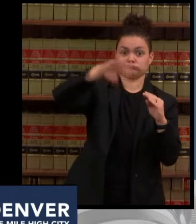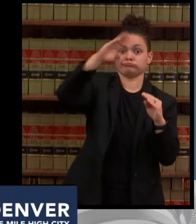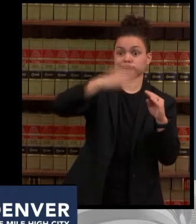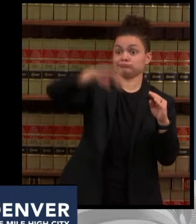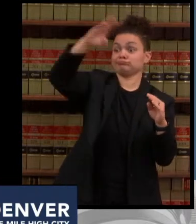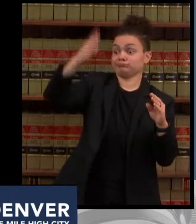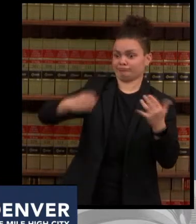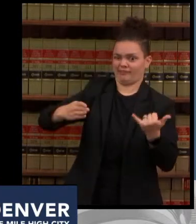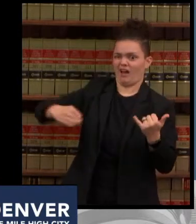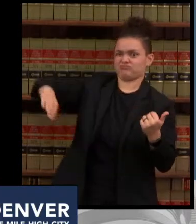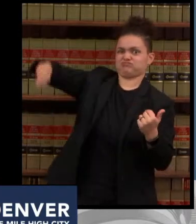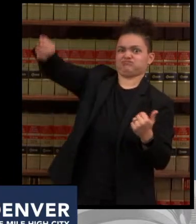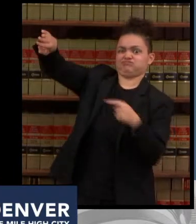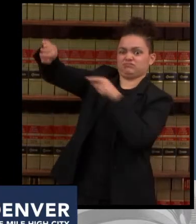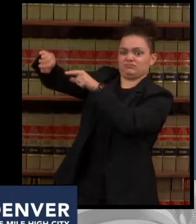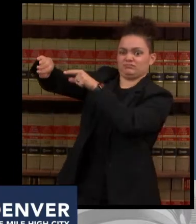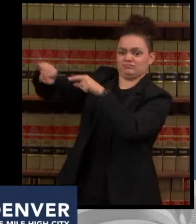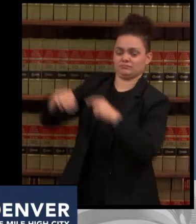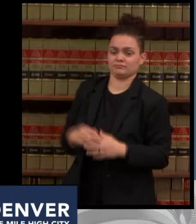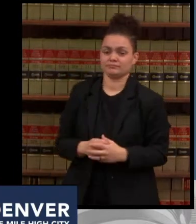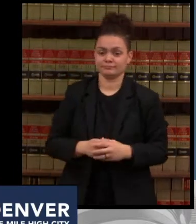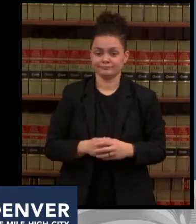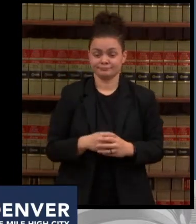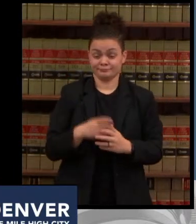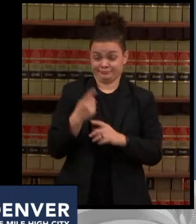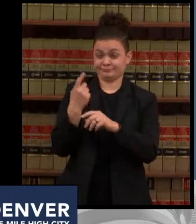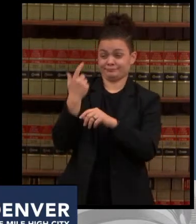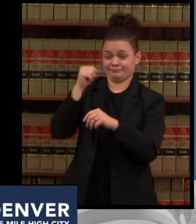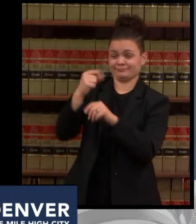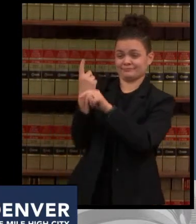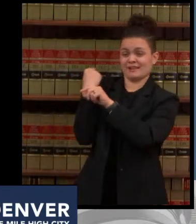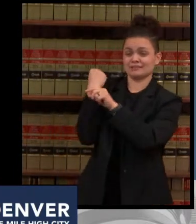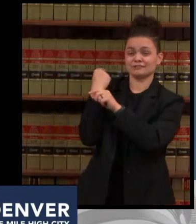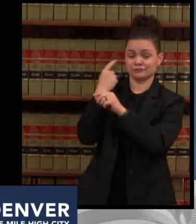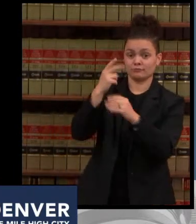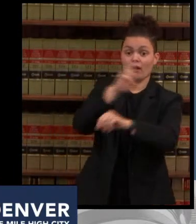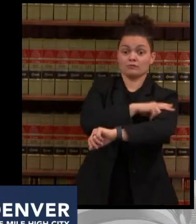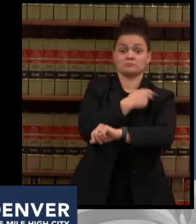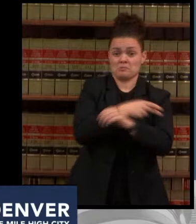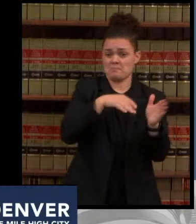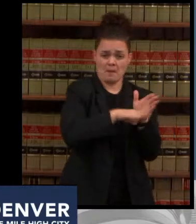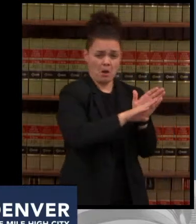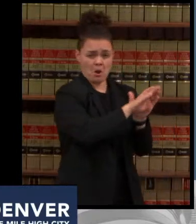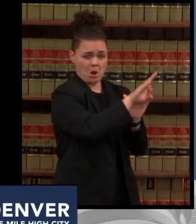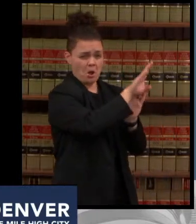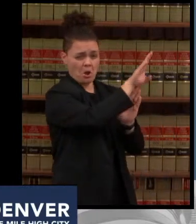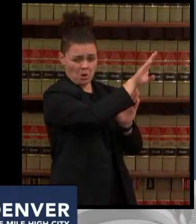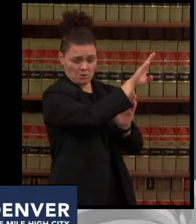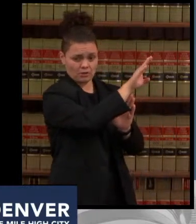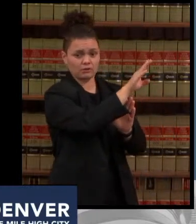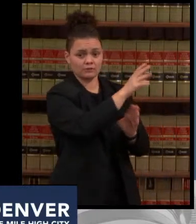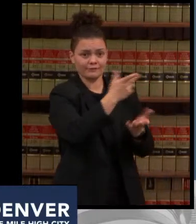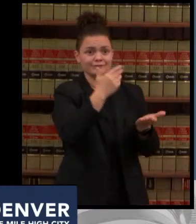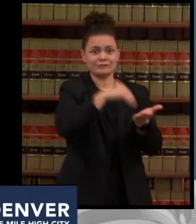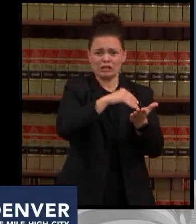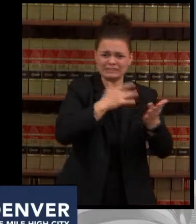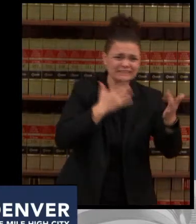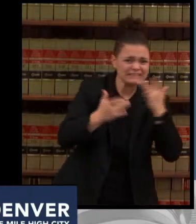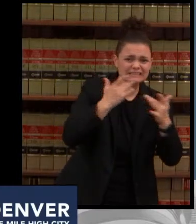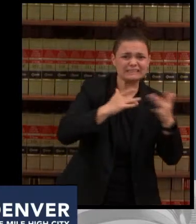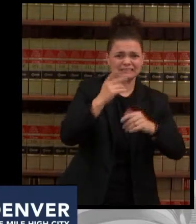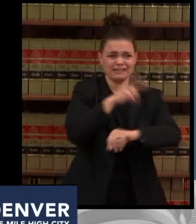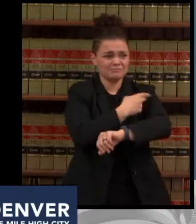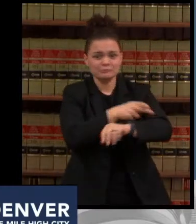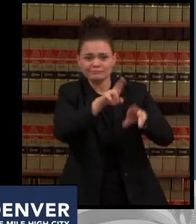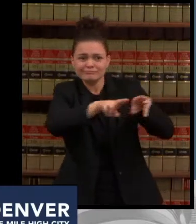beginning of the pandemic with hospitalization admissions going up, and we have less healthcare providers now than we did at the beginning of the pandemic.